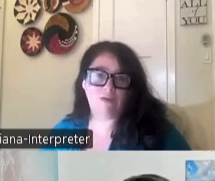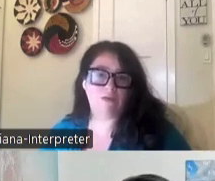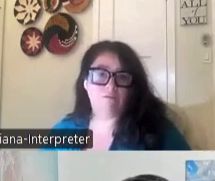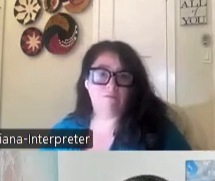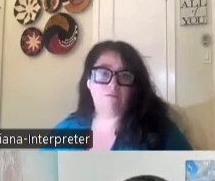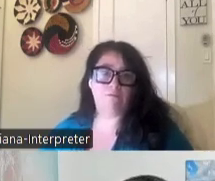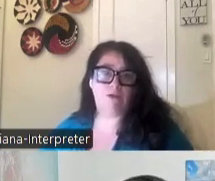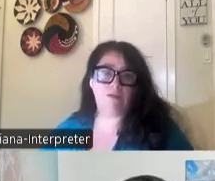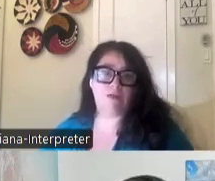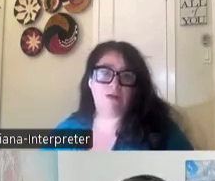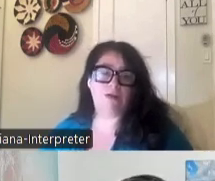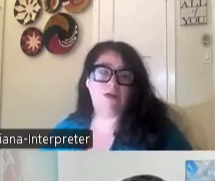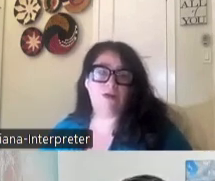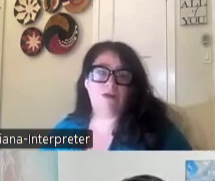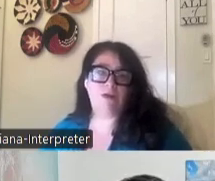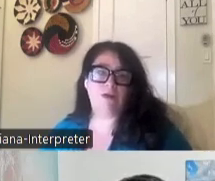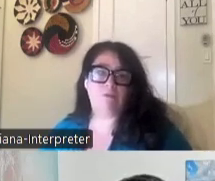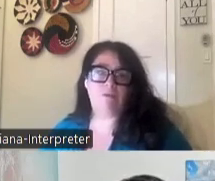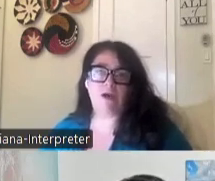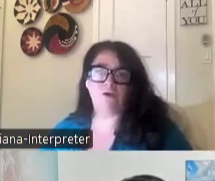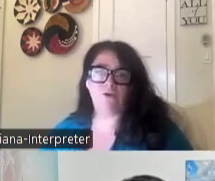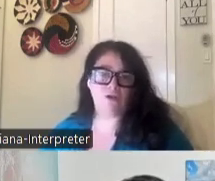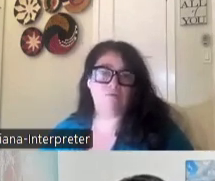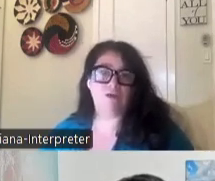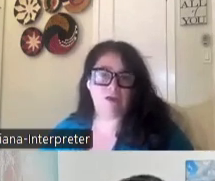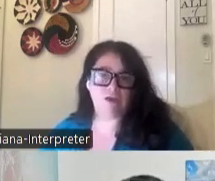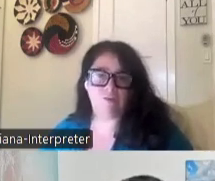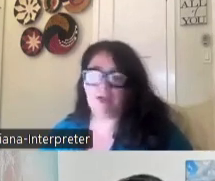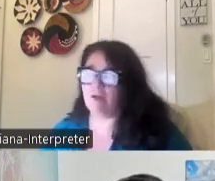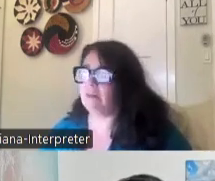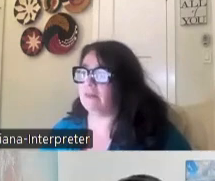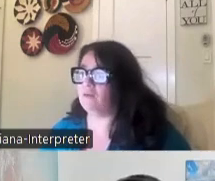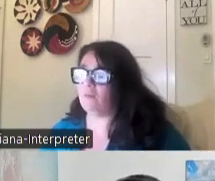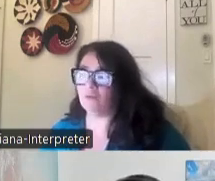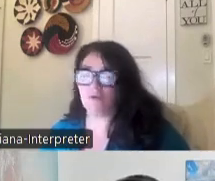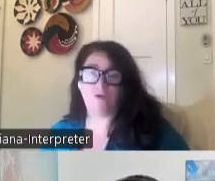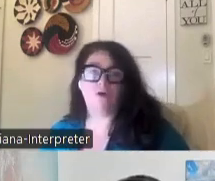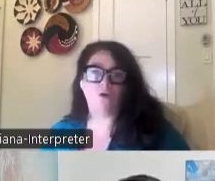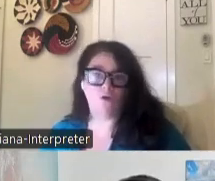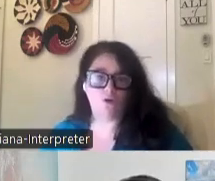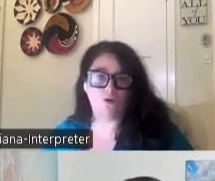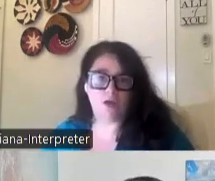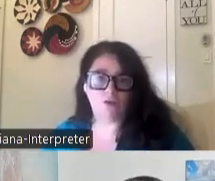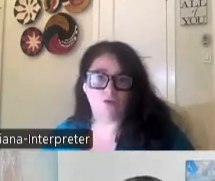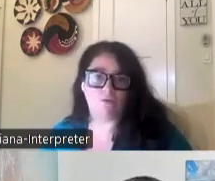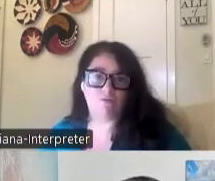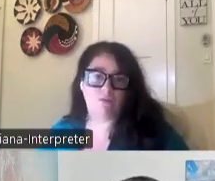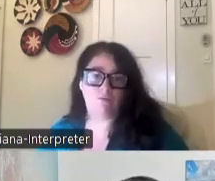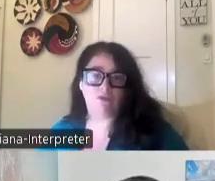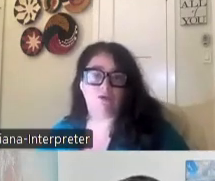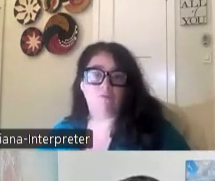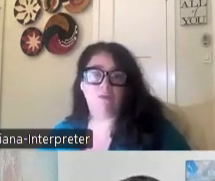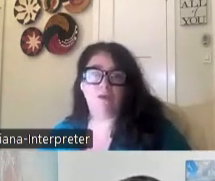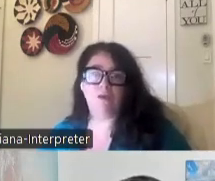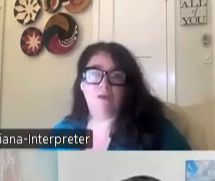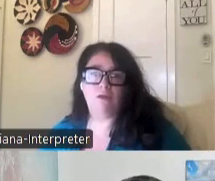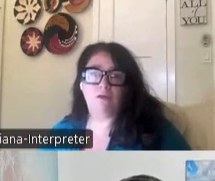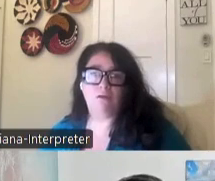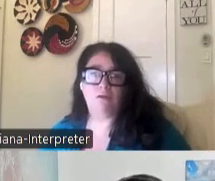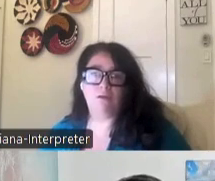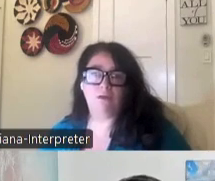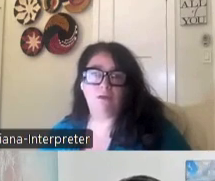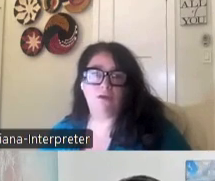or even 2 degrees centigrade. So we are still on a path then toward quite a bit of additional global warming.